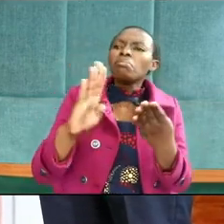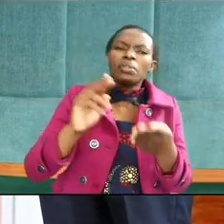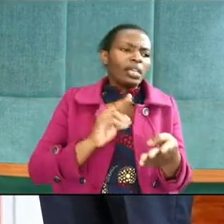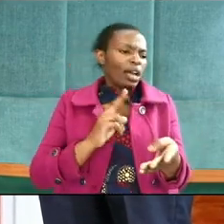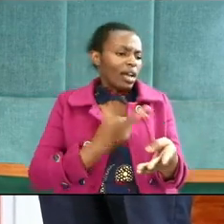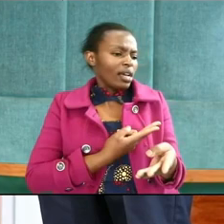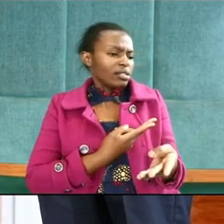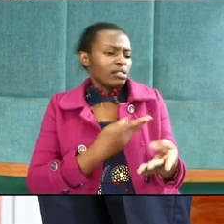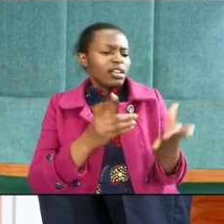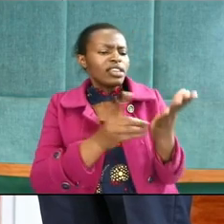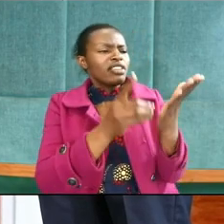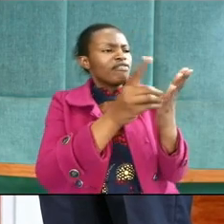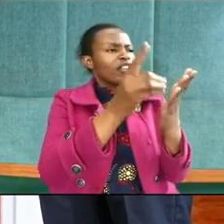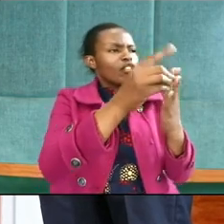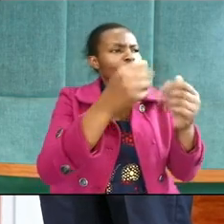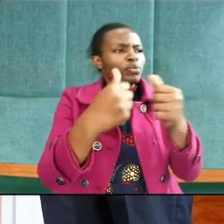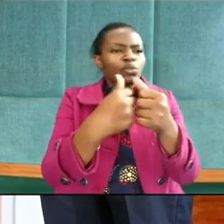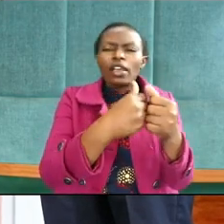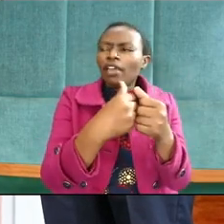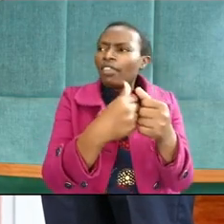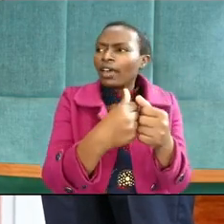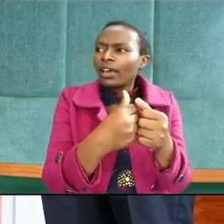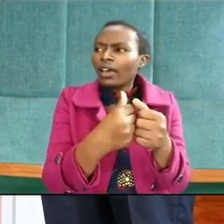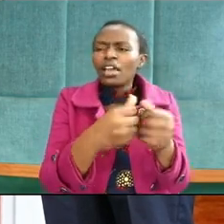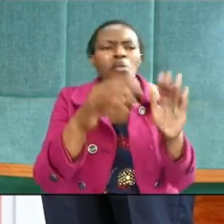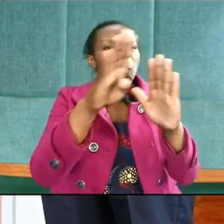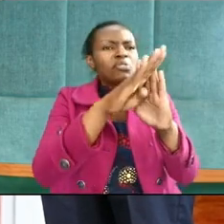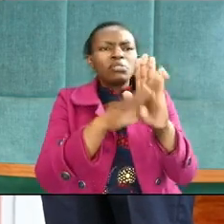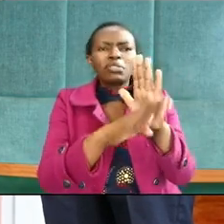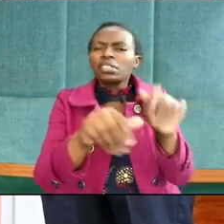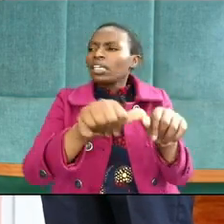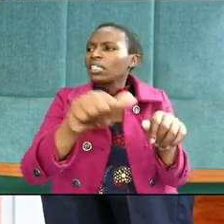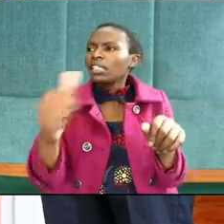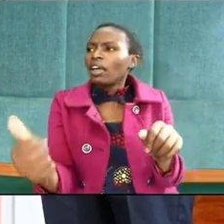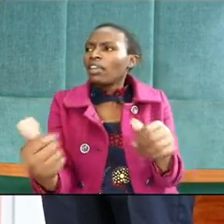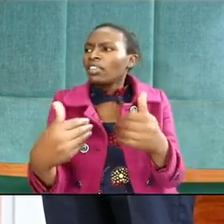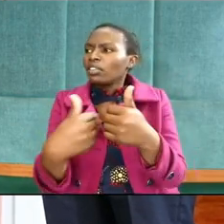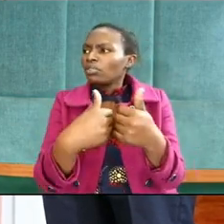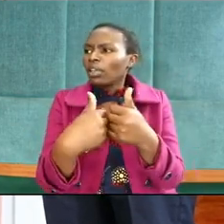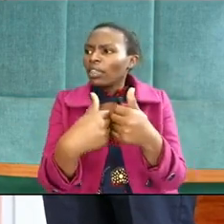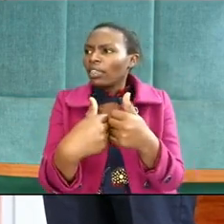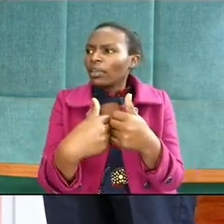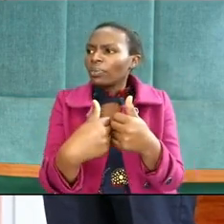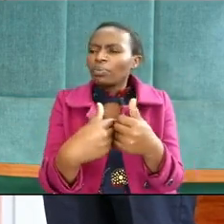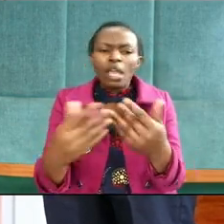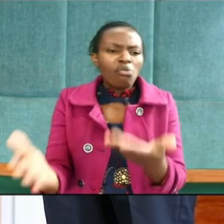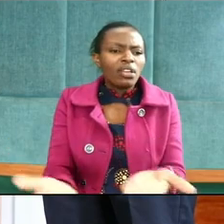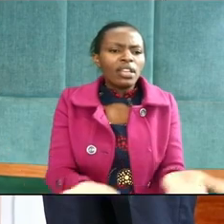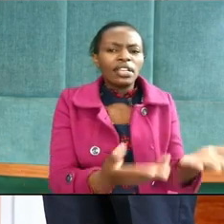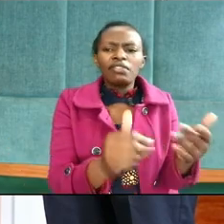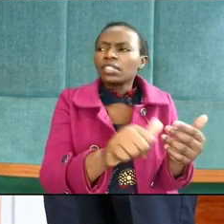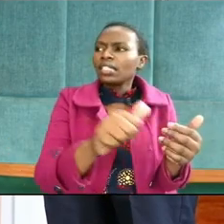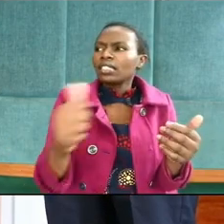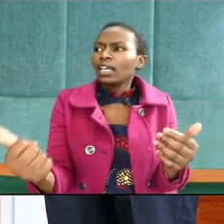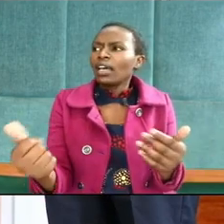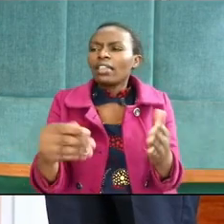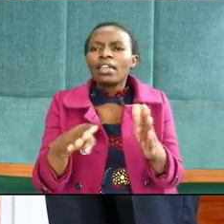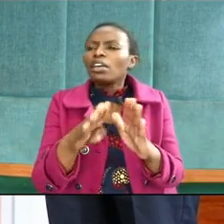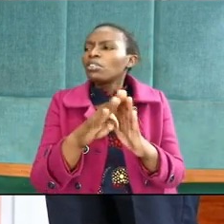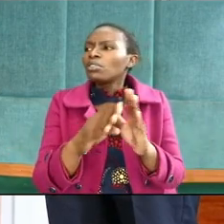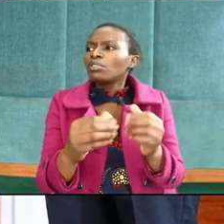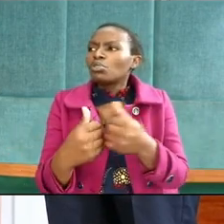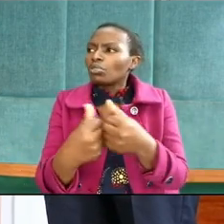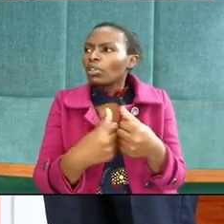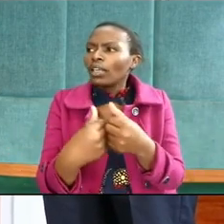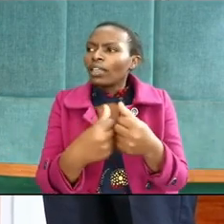together? We built each other together. We lifted up each other. We brought each